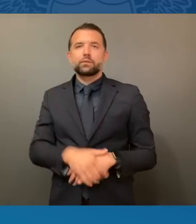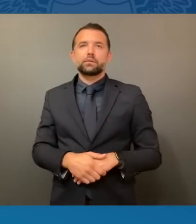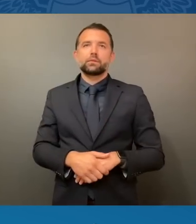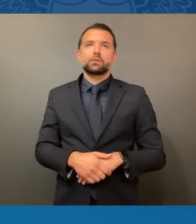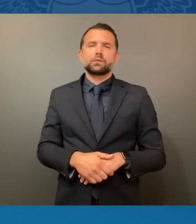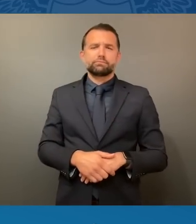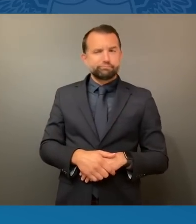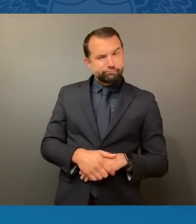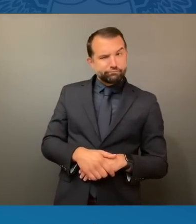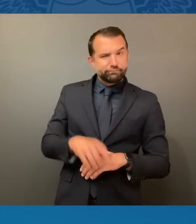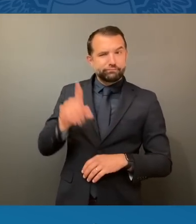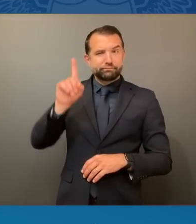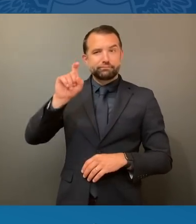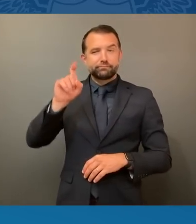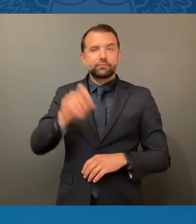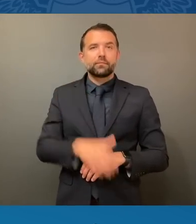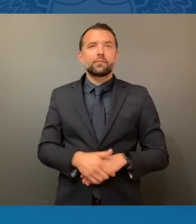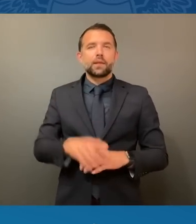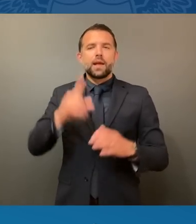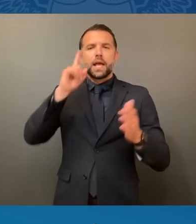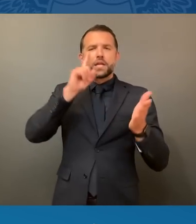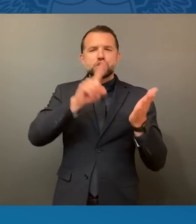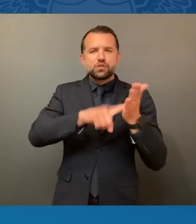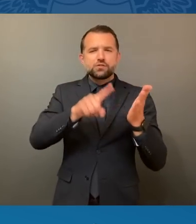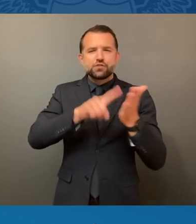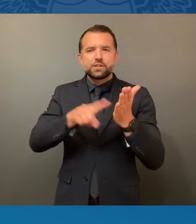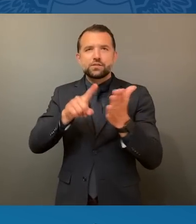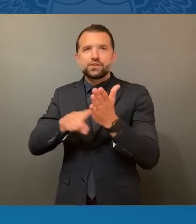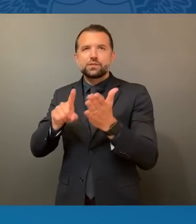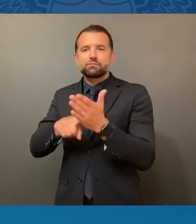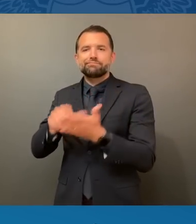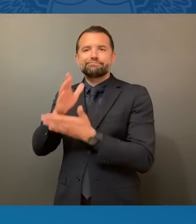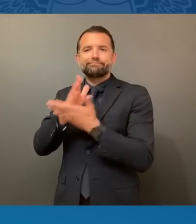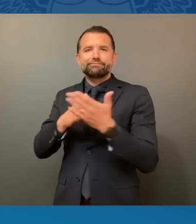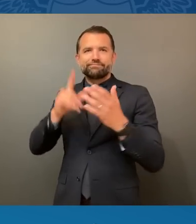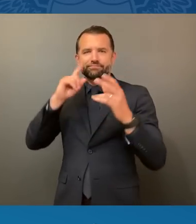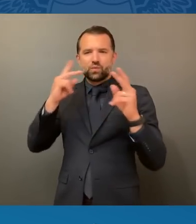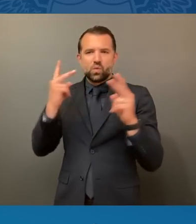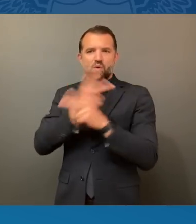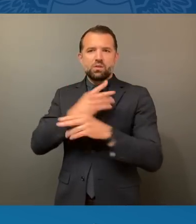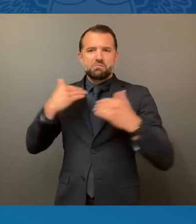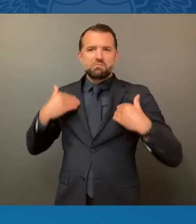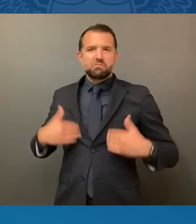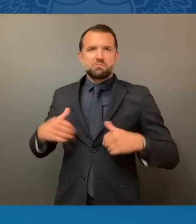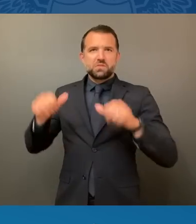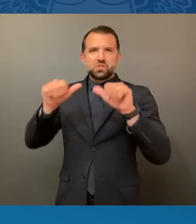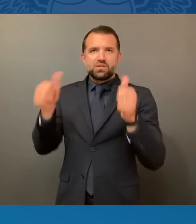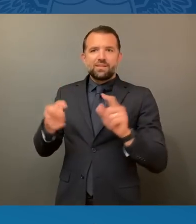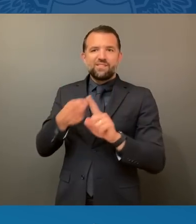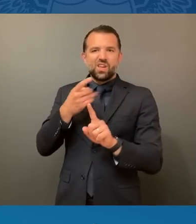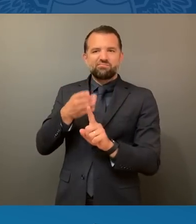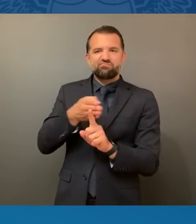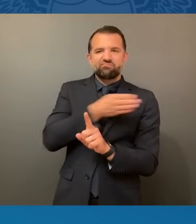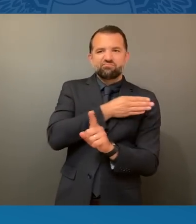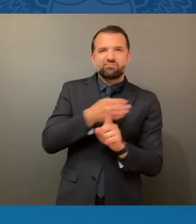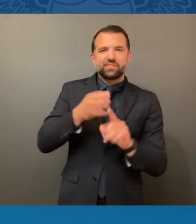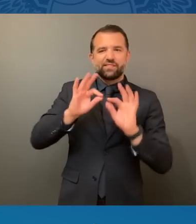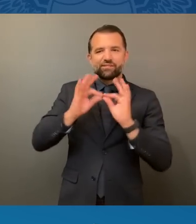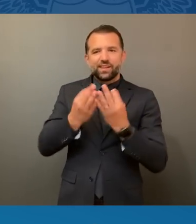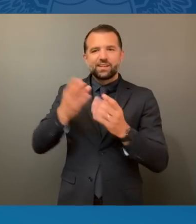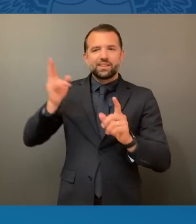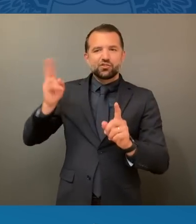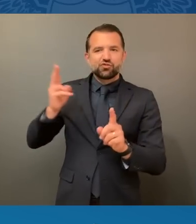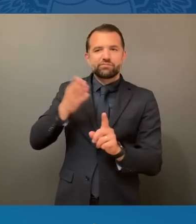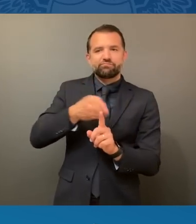because, for so many, you can kind of figure out the body type and figure out the original tribe, right? And so the studies